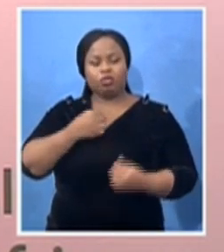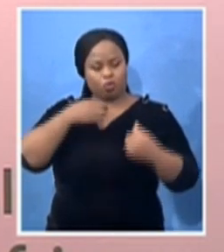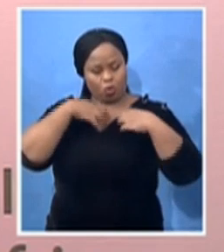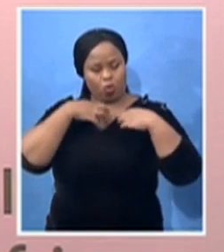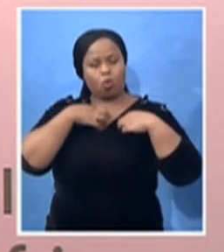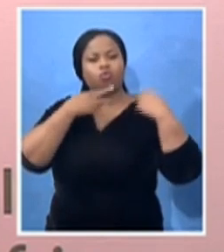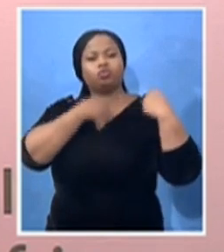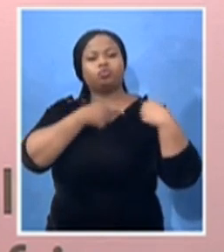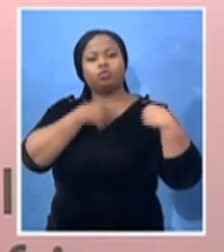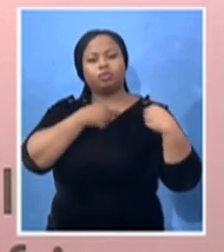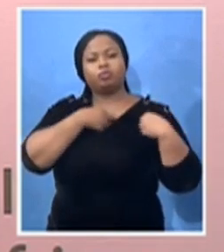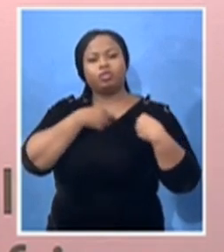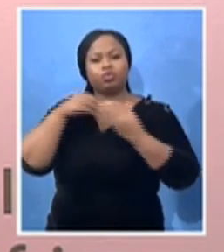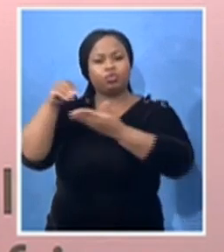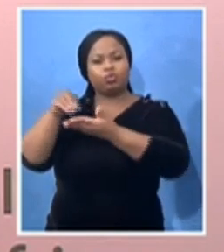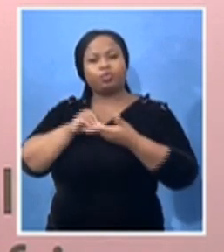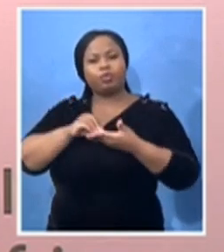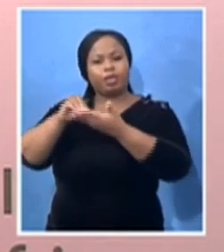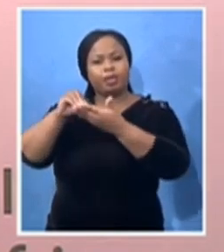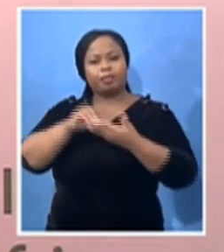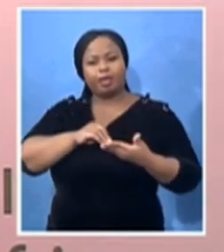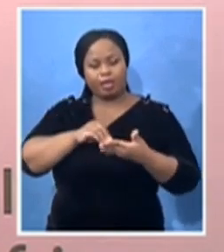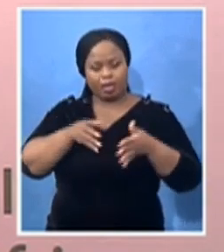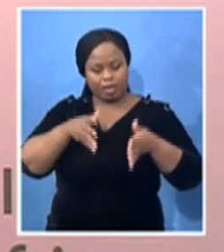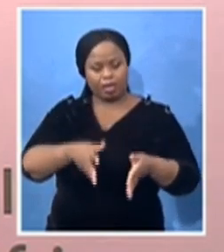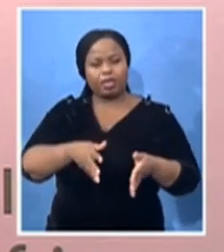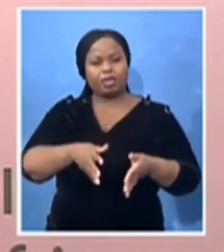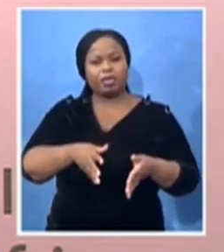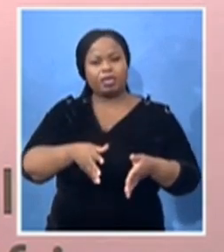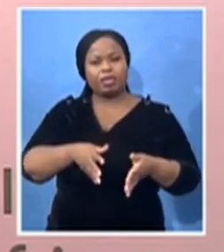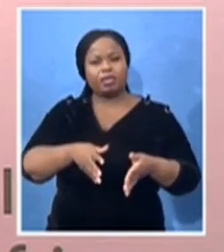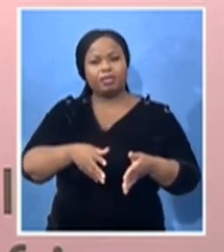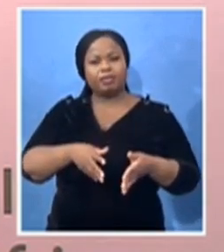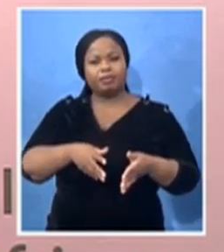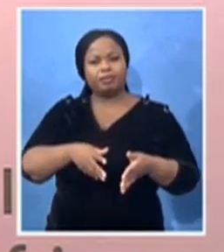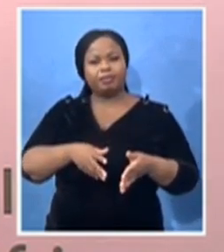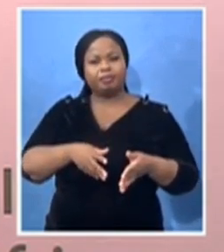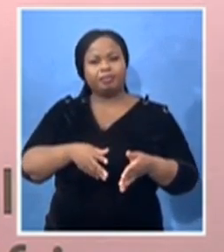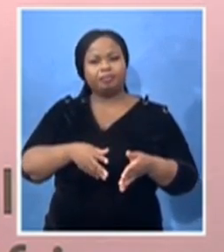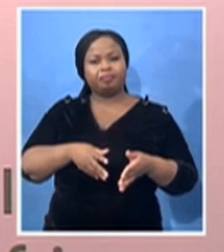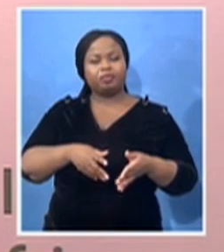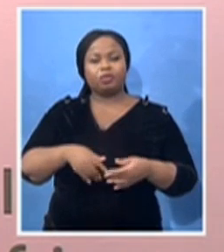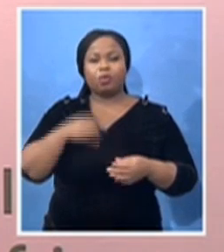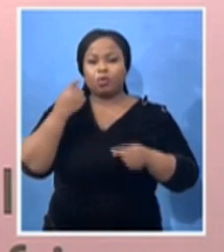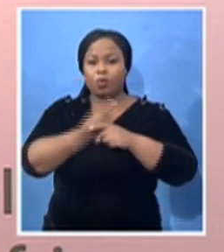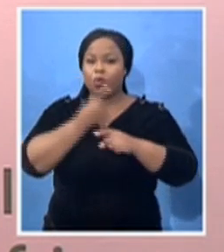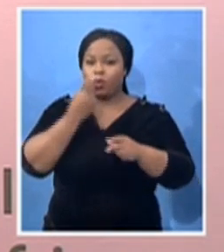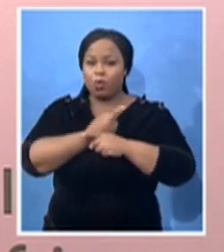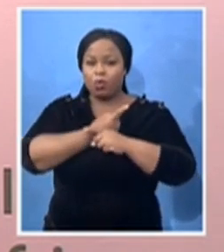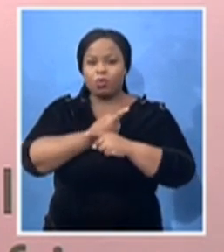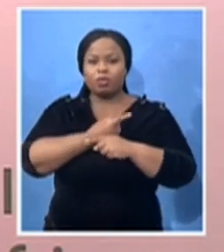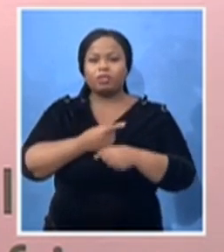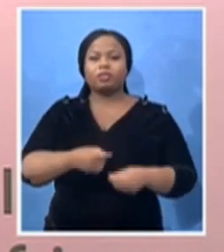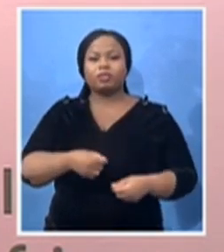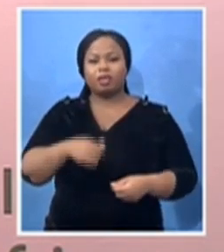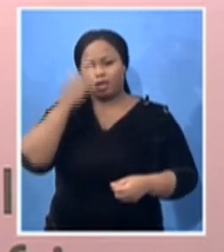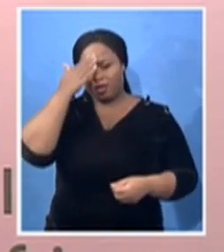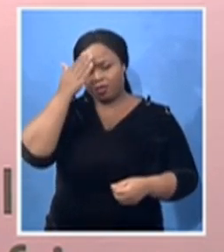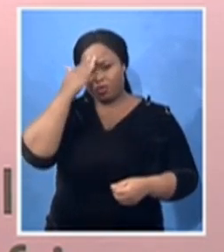deliverable. And so every now and again, I know you always give me updates as to how things are